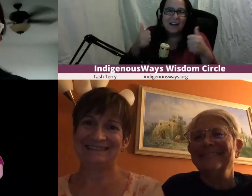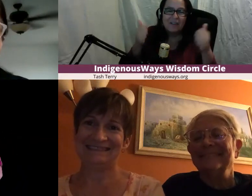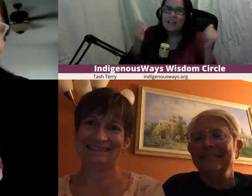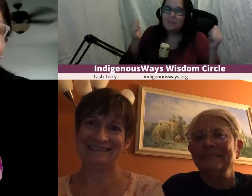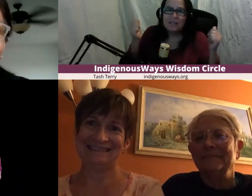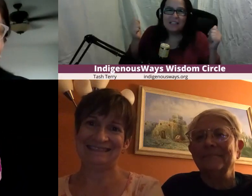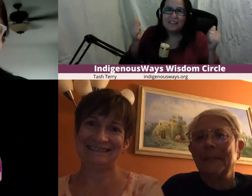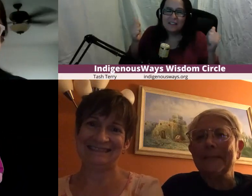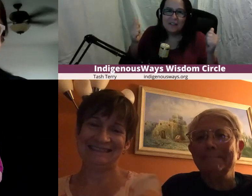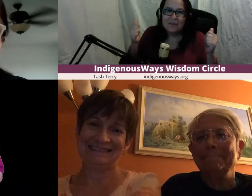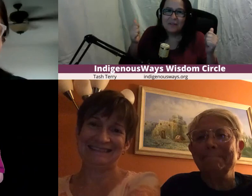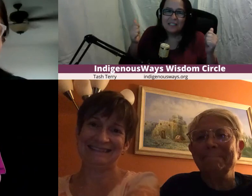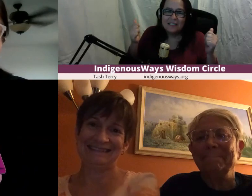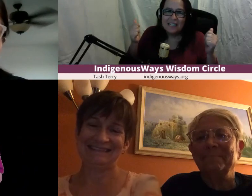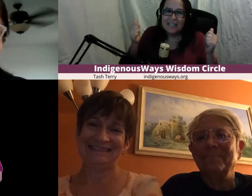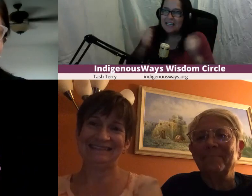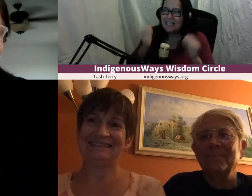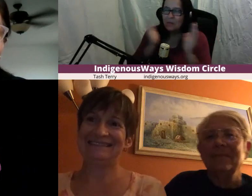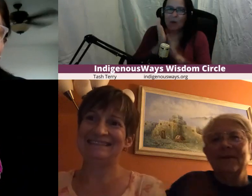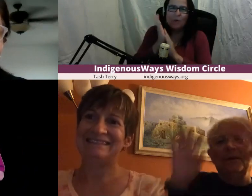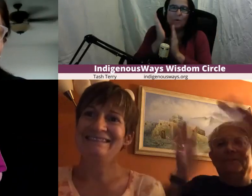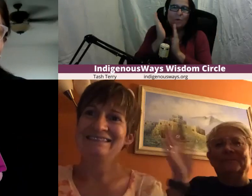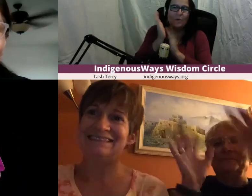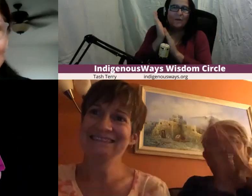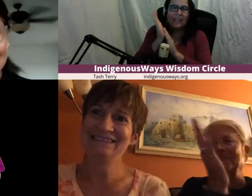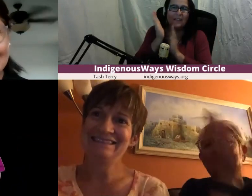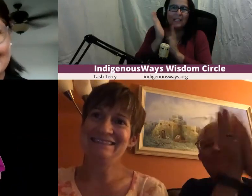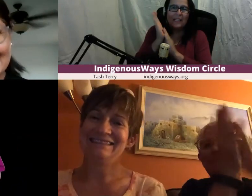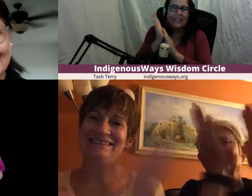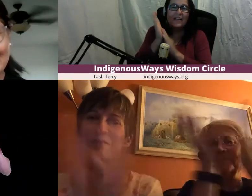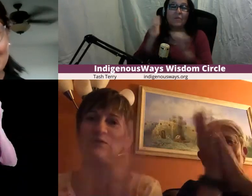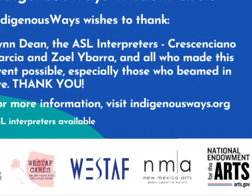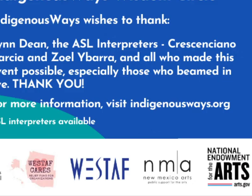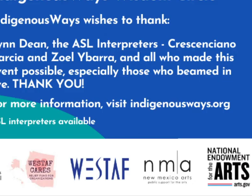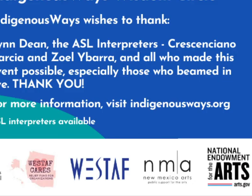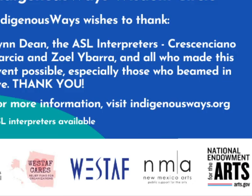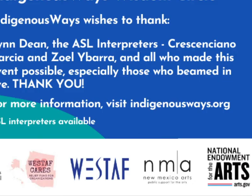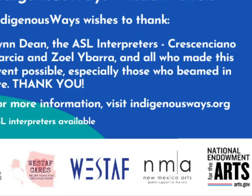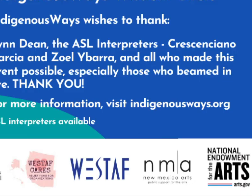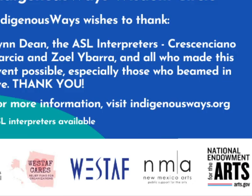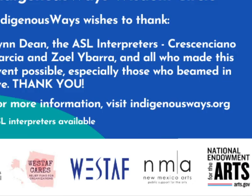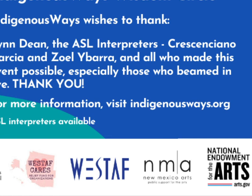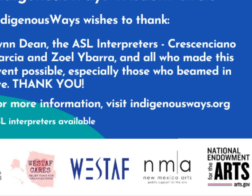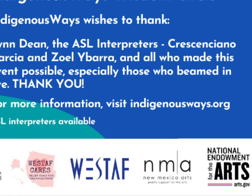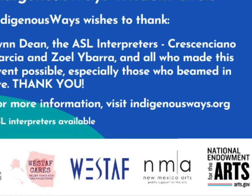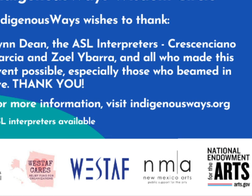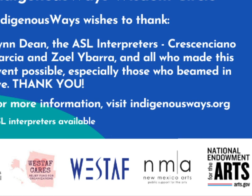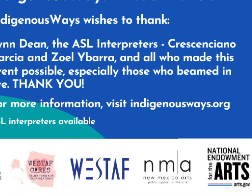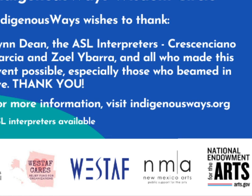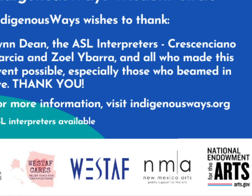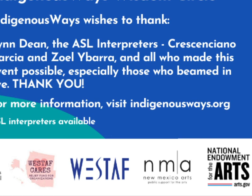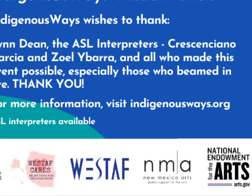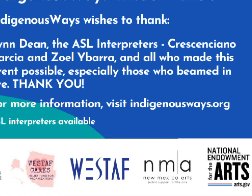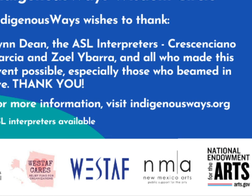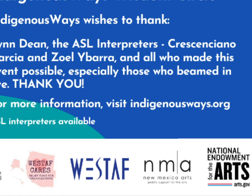Yeah. All right, everybody, let's all give it up for Lynn Dean. Woo! Thank you, Lynn. Wet your hands,